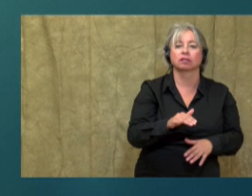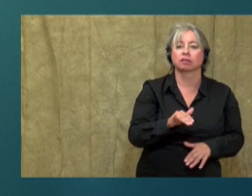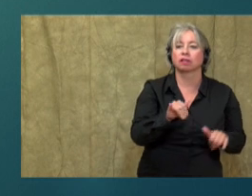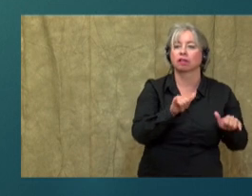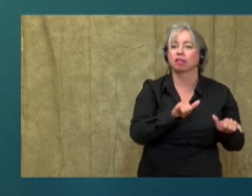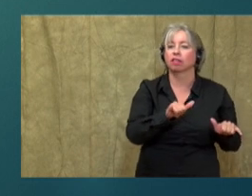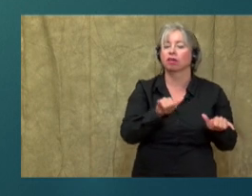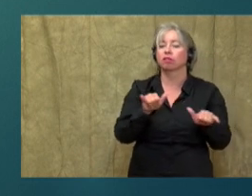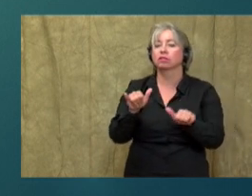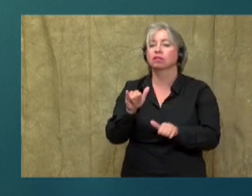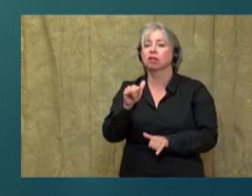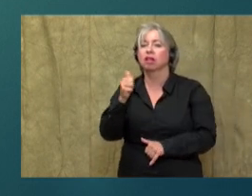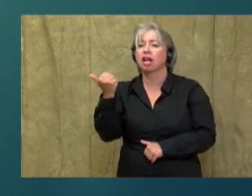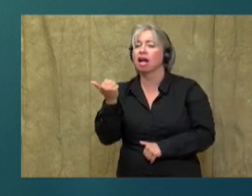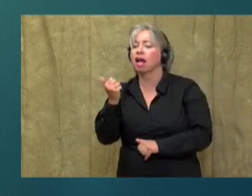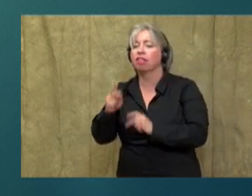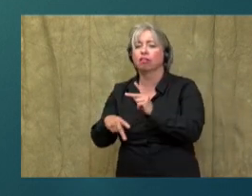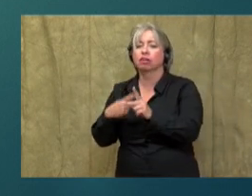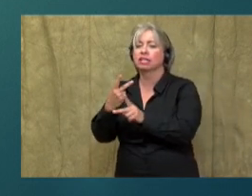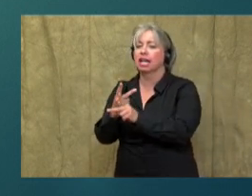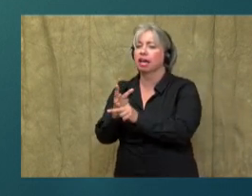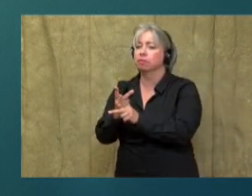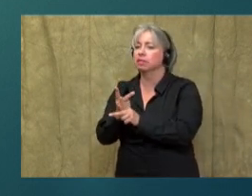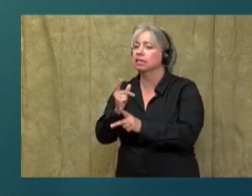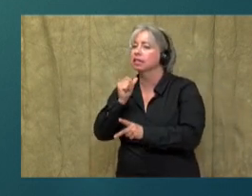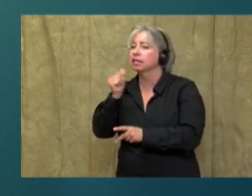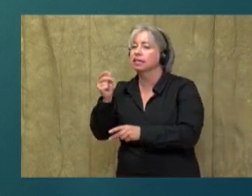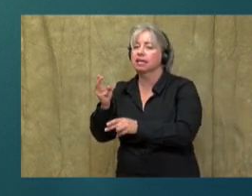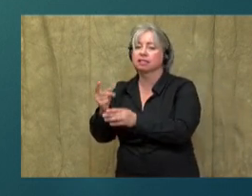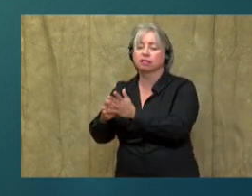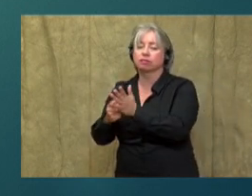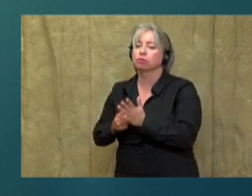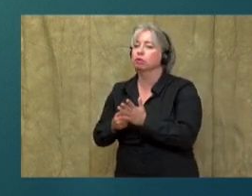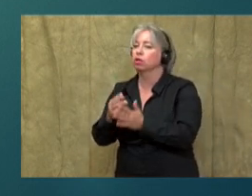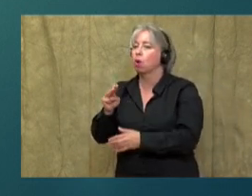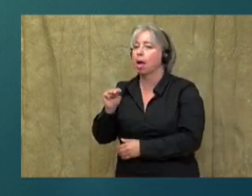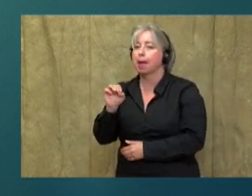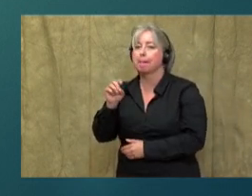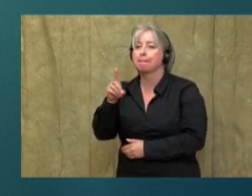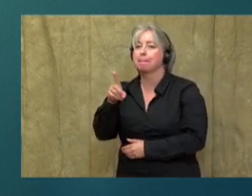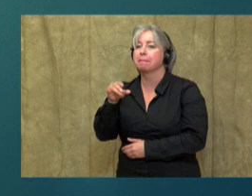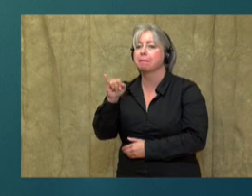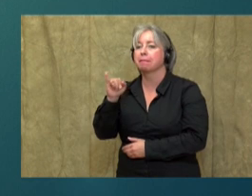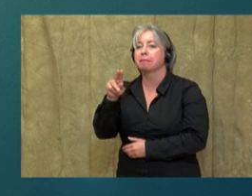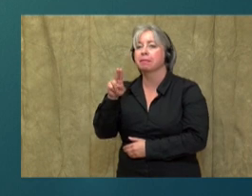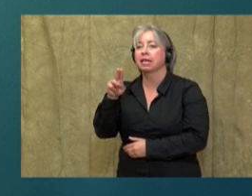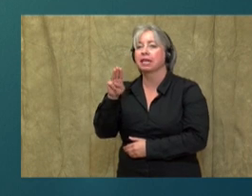also other types of waves that don't require a medium in order to pass through. Those are called